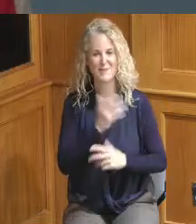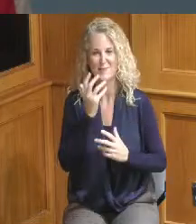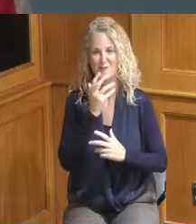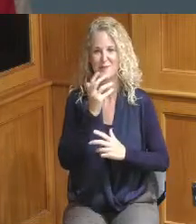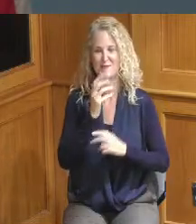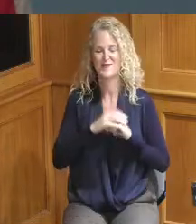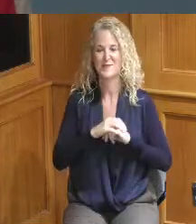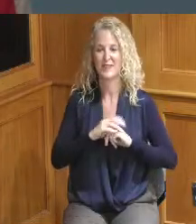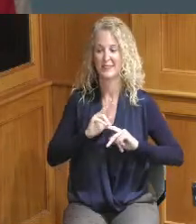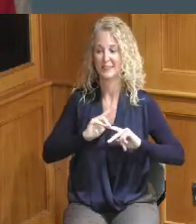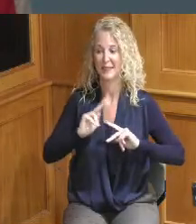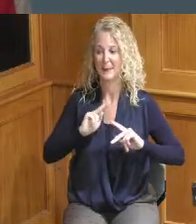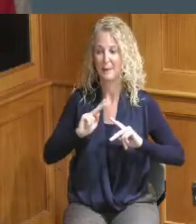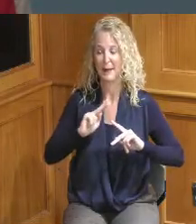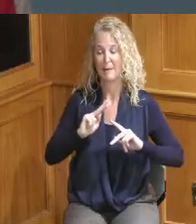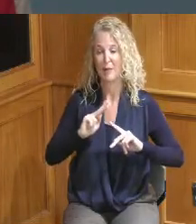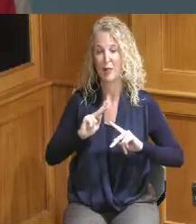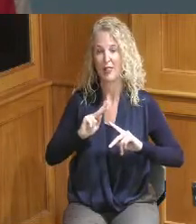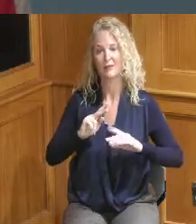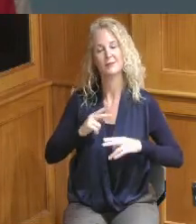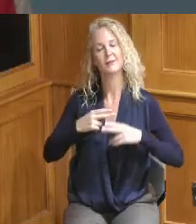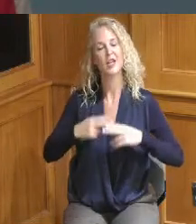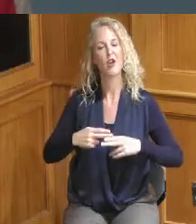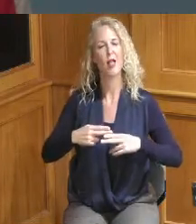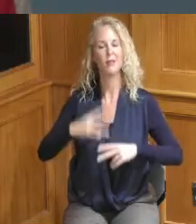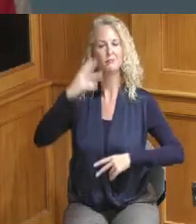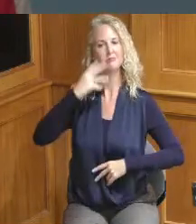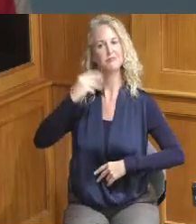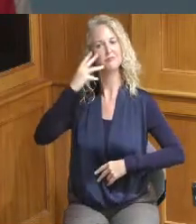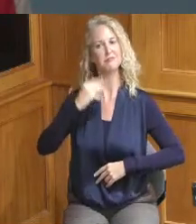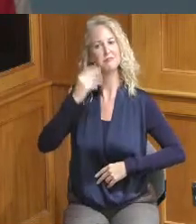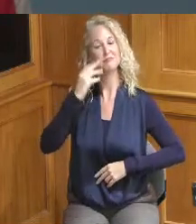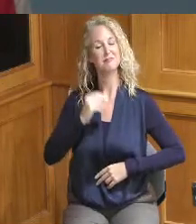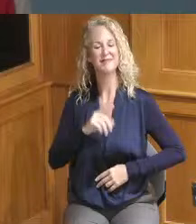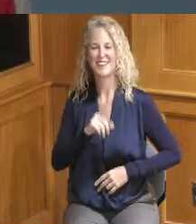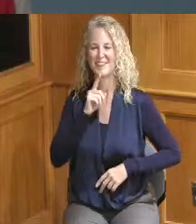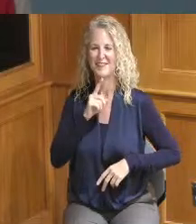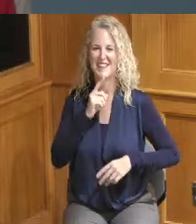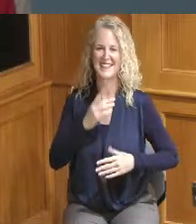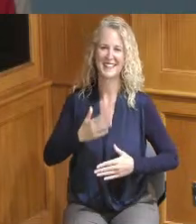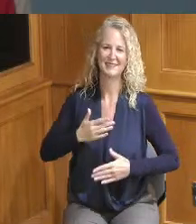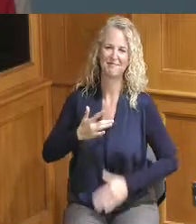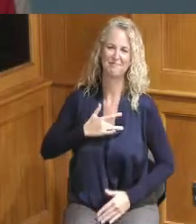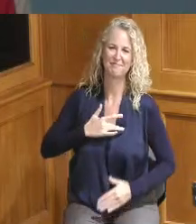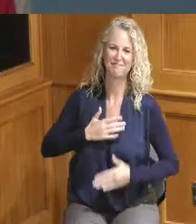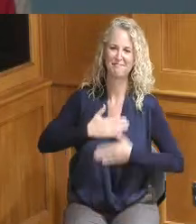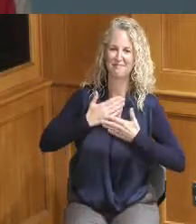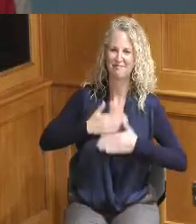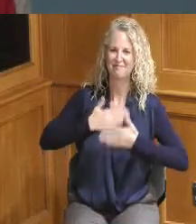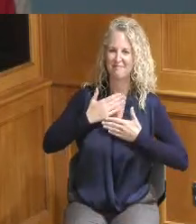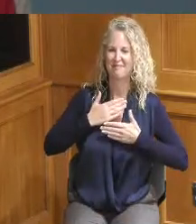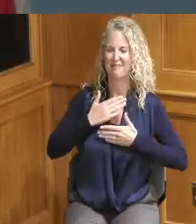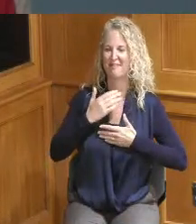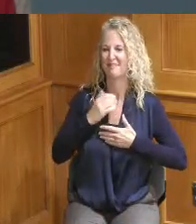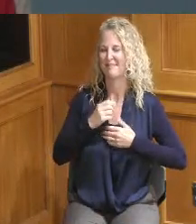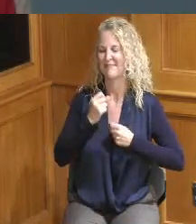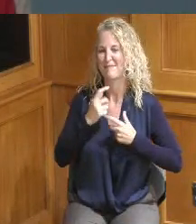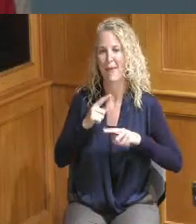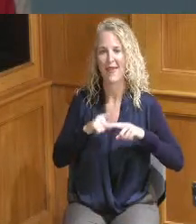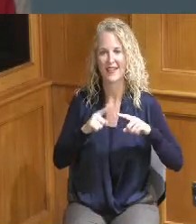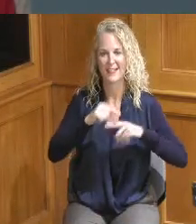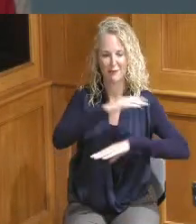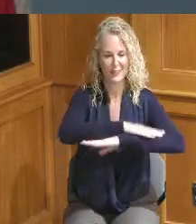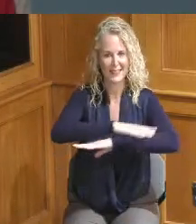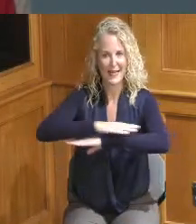older citizens or seasoned citizens were so grateful for what we were doing for them, and all the vendors, so many